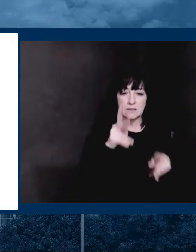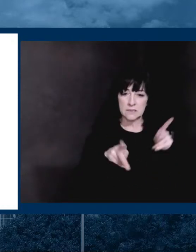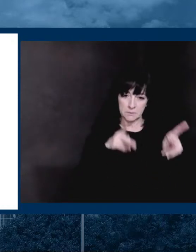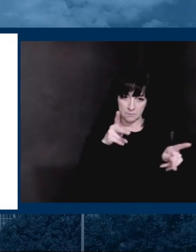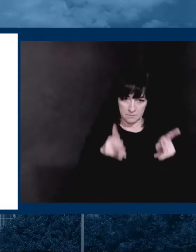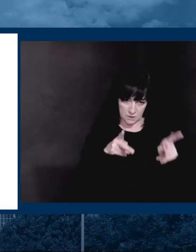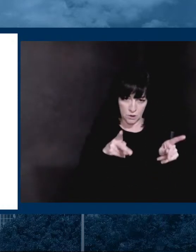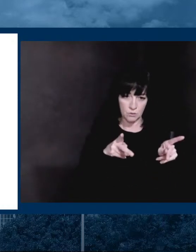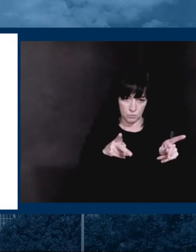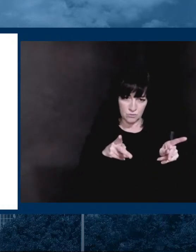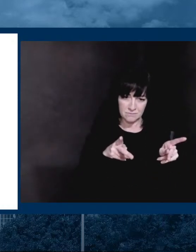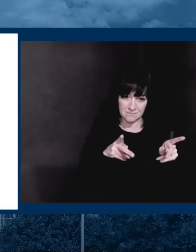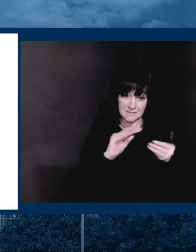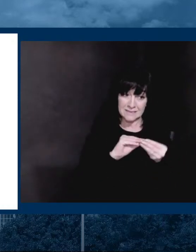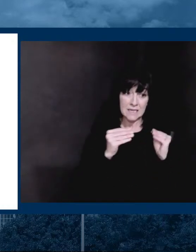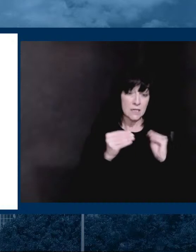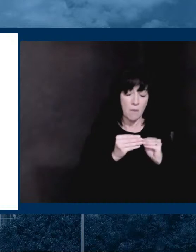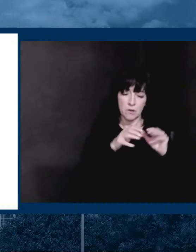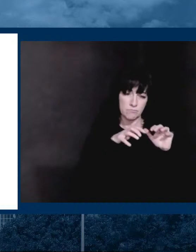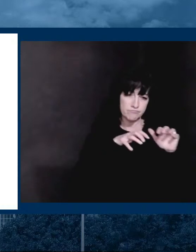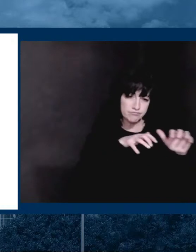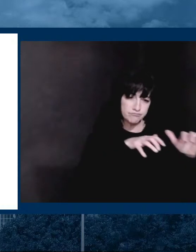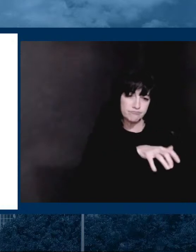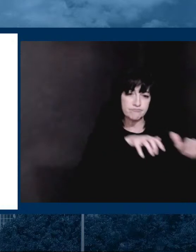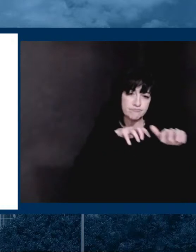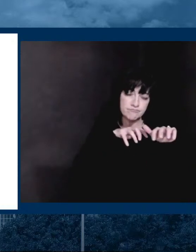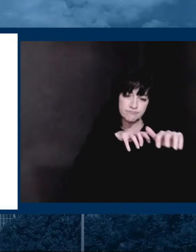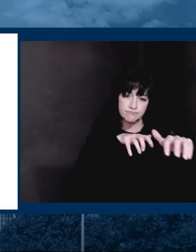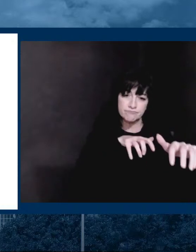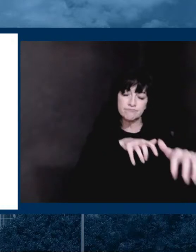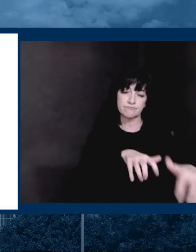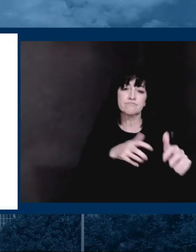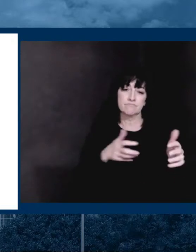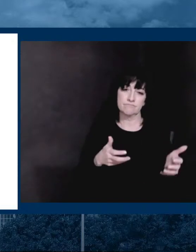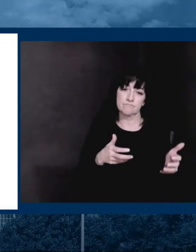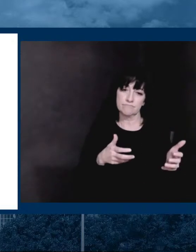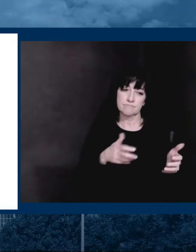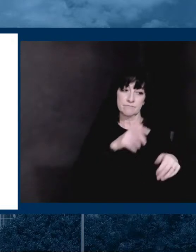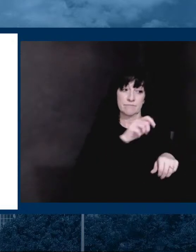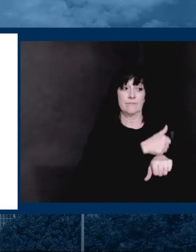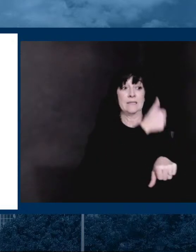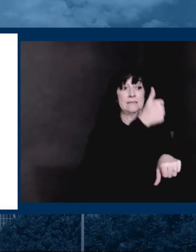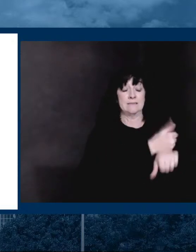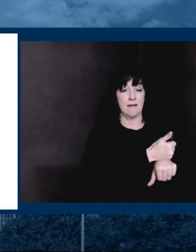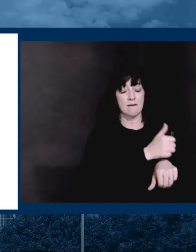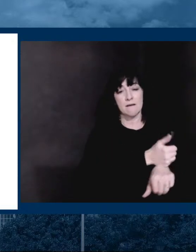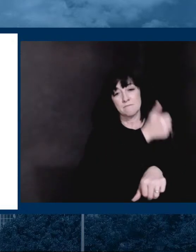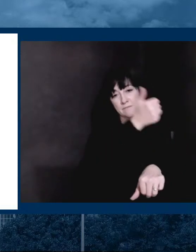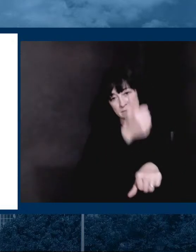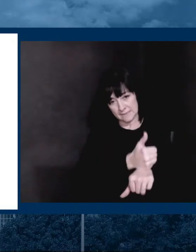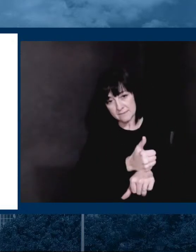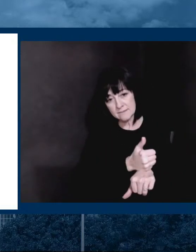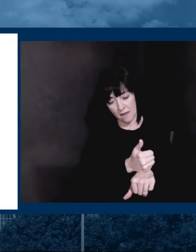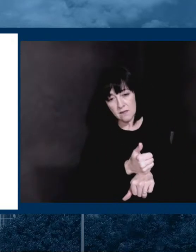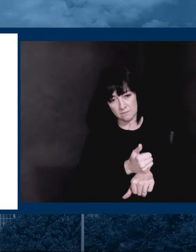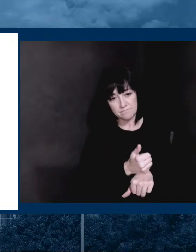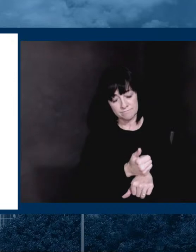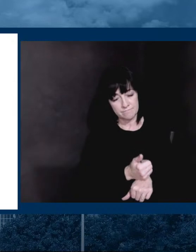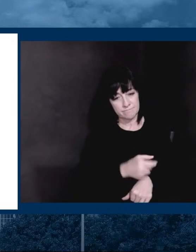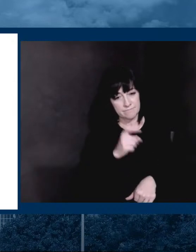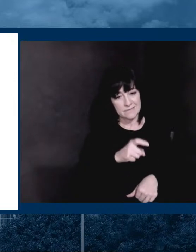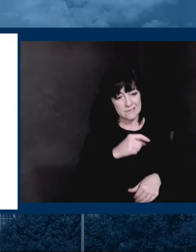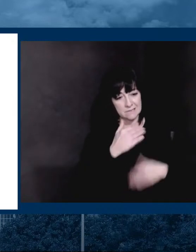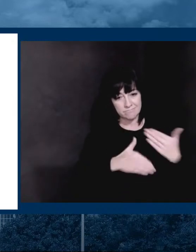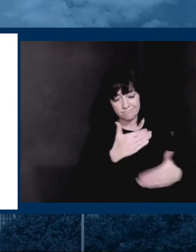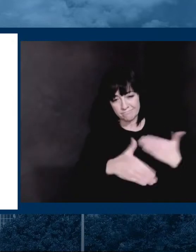large numbers of people at large venues at a big rate. We're seeing that in